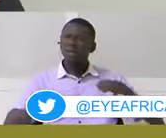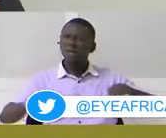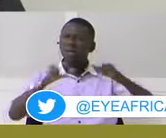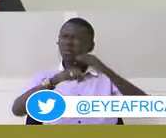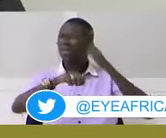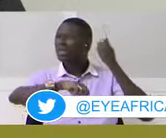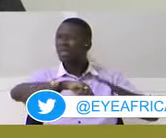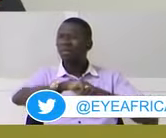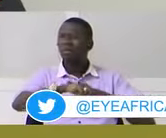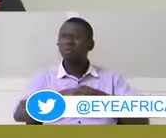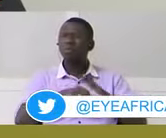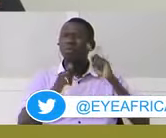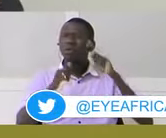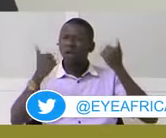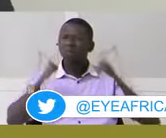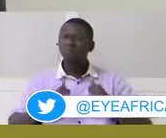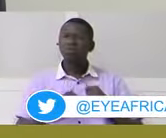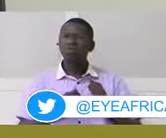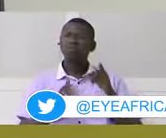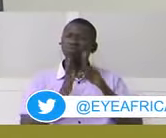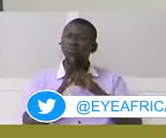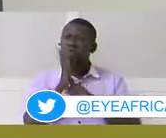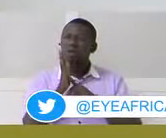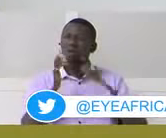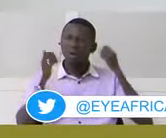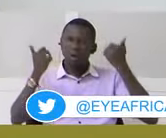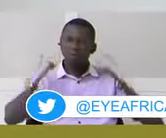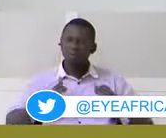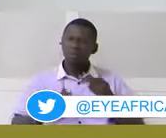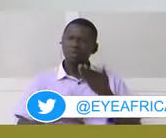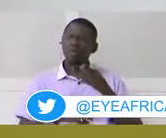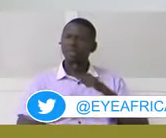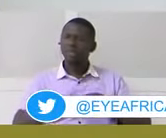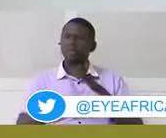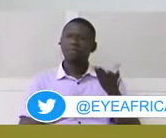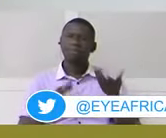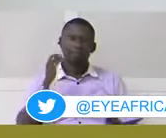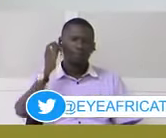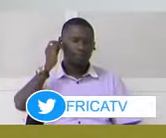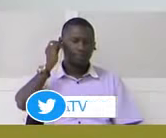Afanye mukule beke kanu ma fanga utumo.